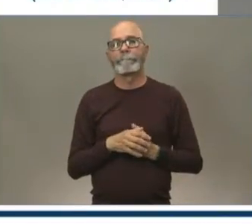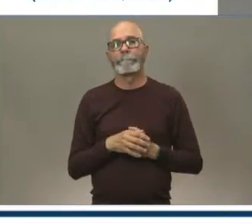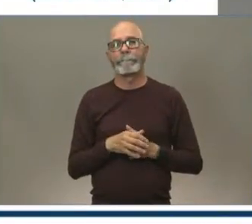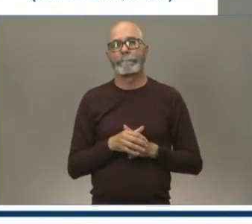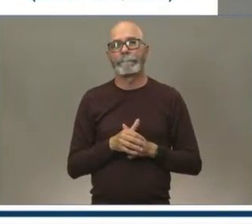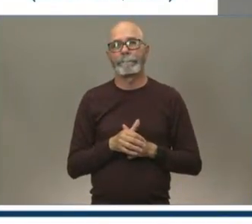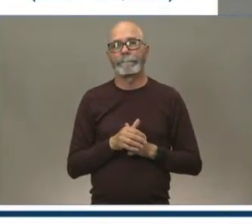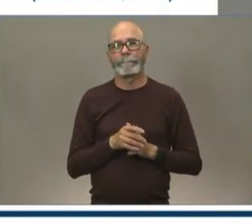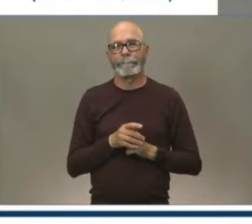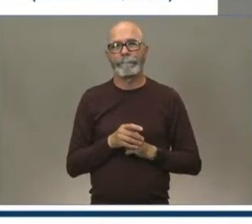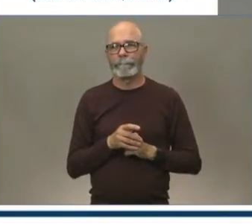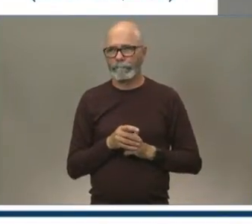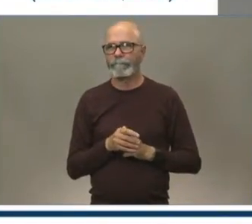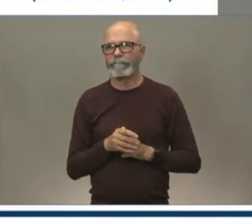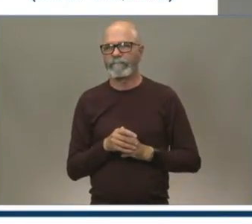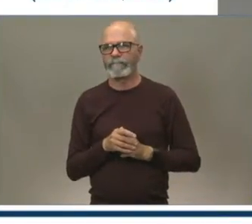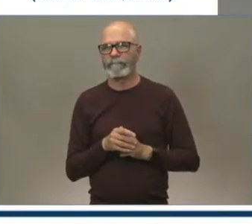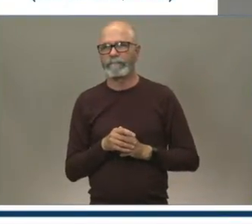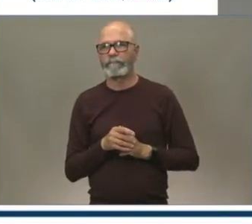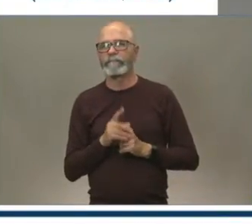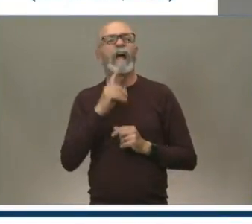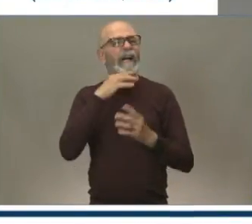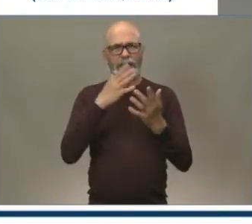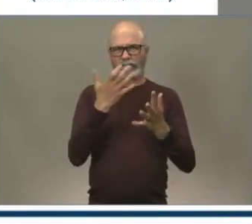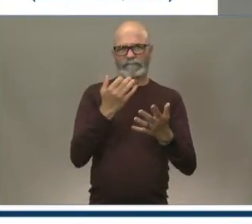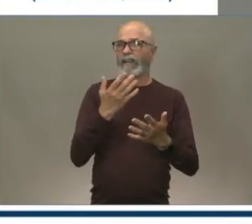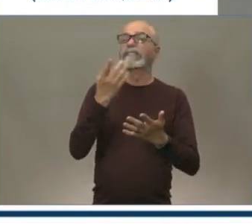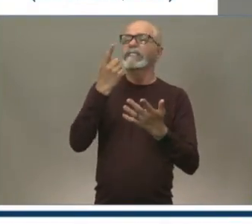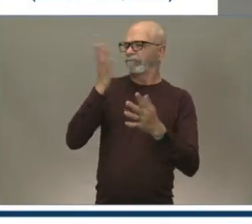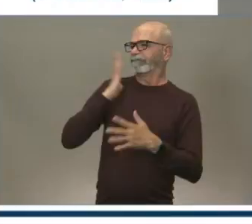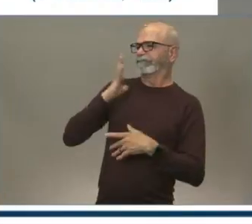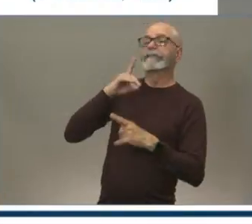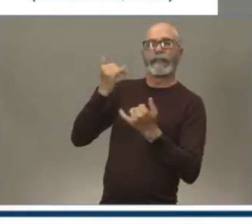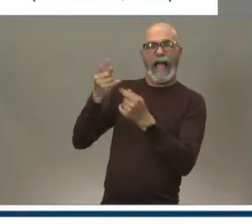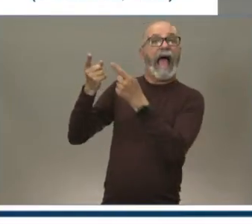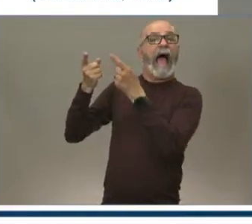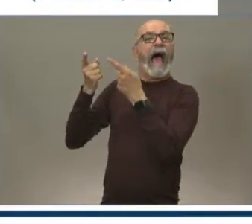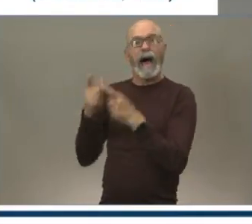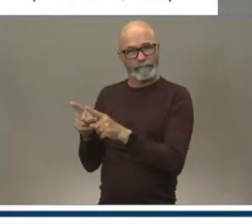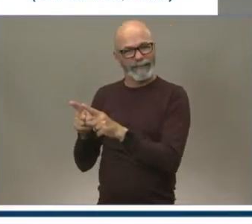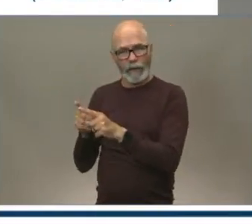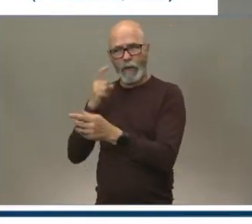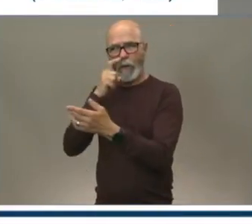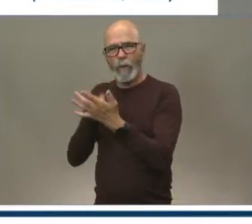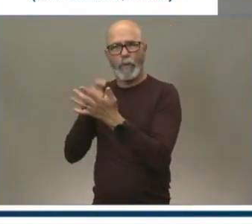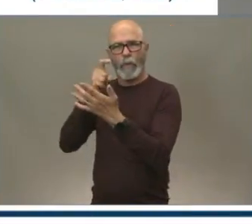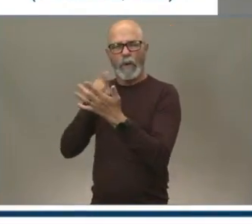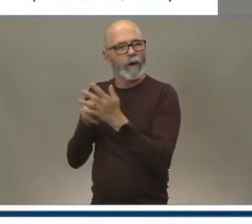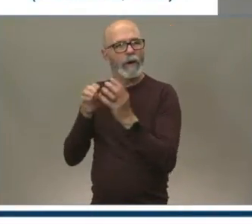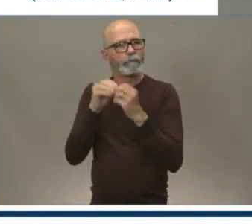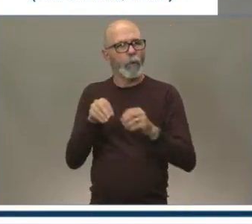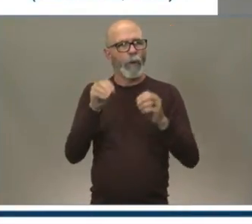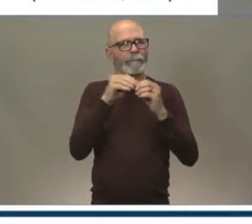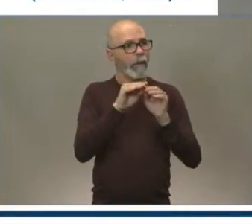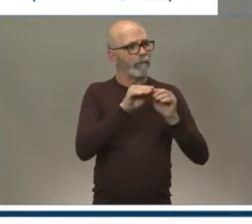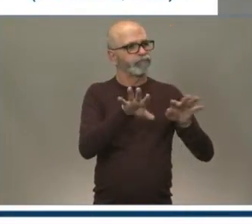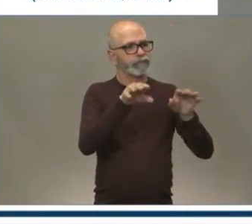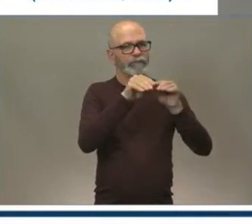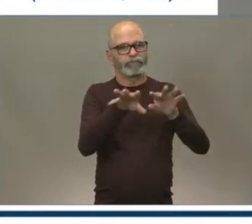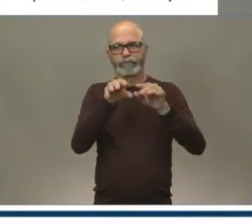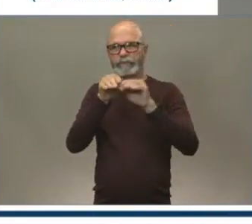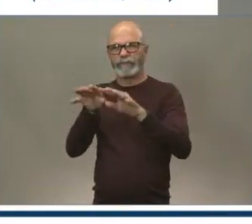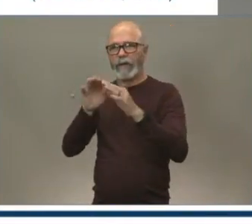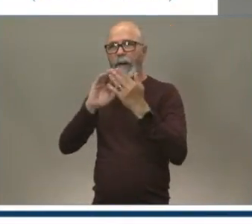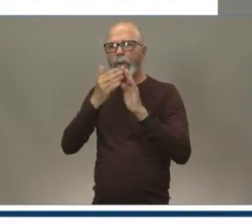of this, but there's been multiple layers of transmission now that we now have spread within community within significant parts of